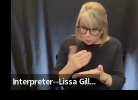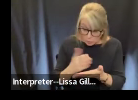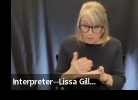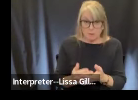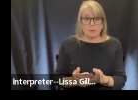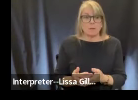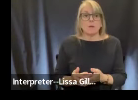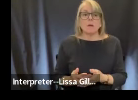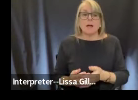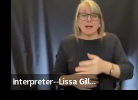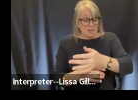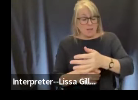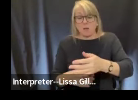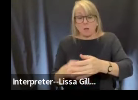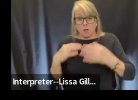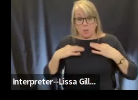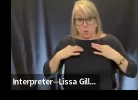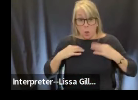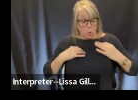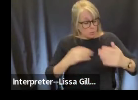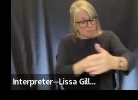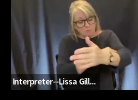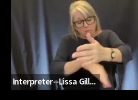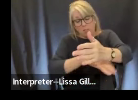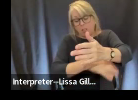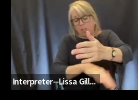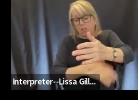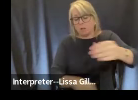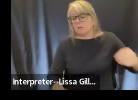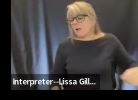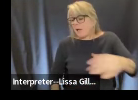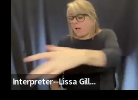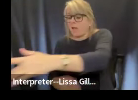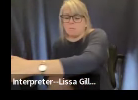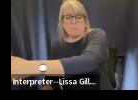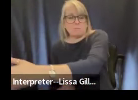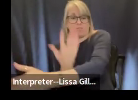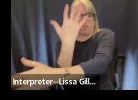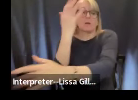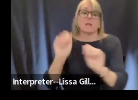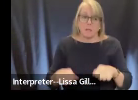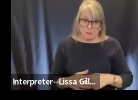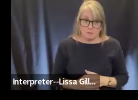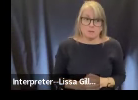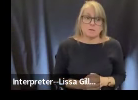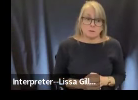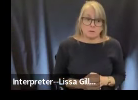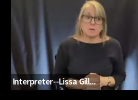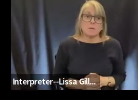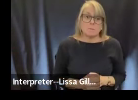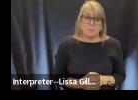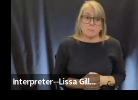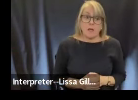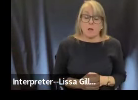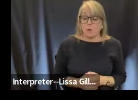over and not realize that that's going to be a hazard that's going over the food and the flame. Keeping paper copies of